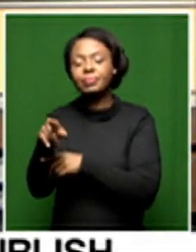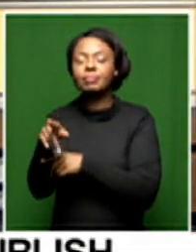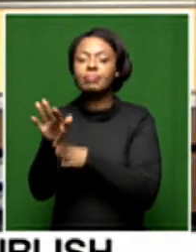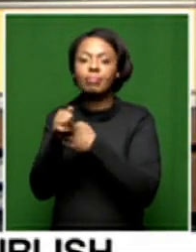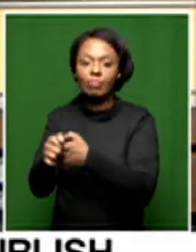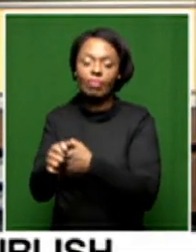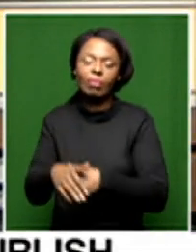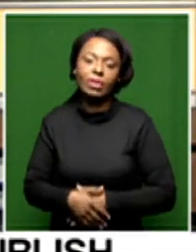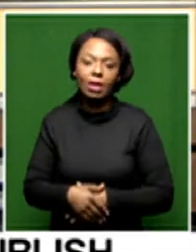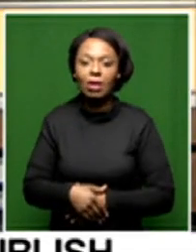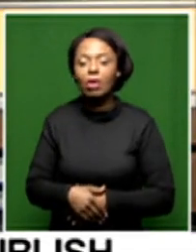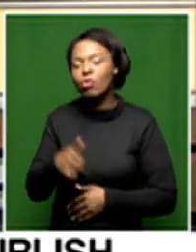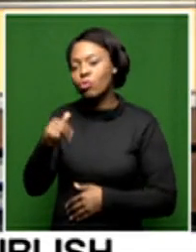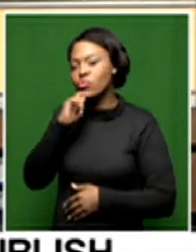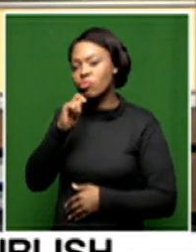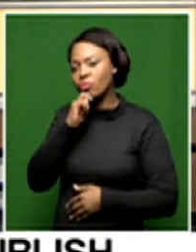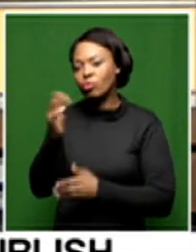Live.